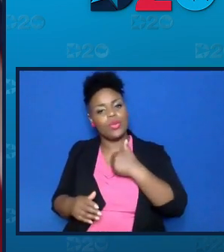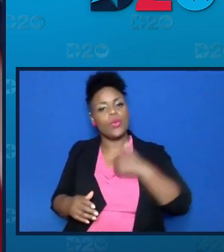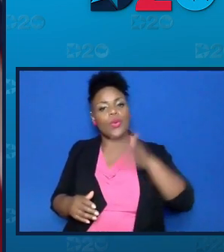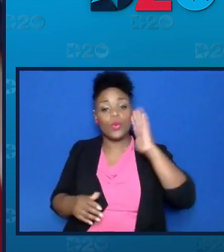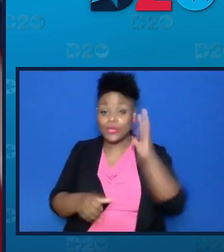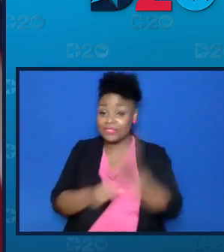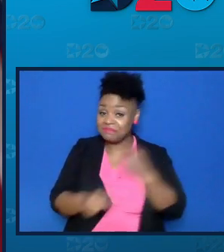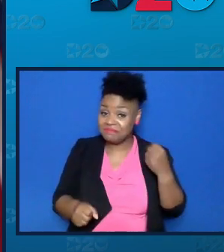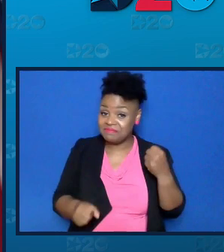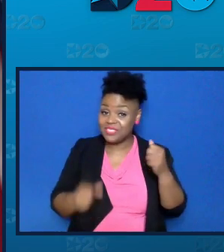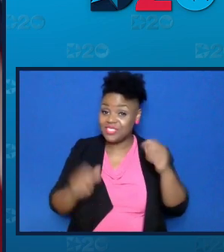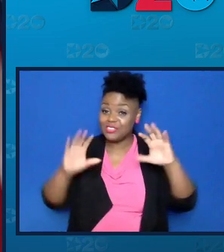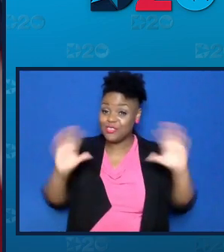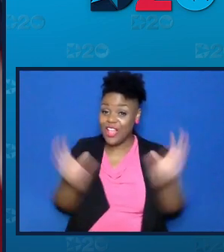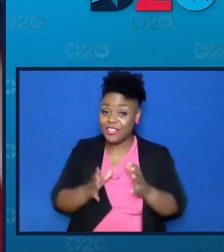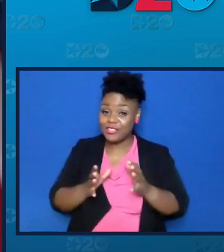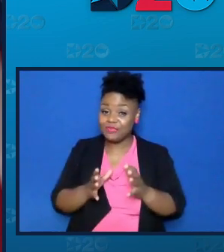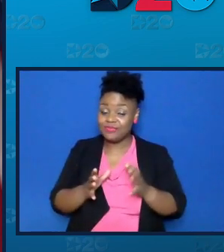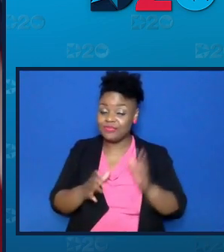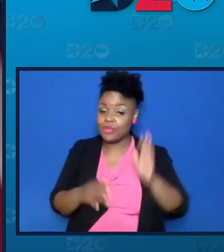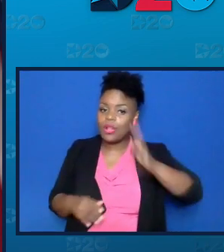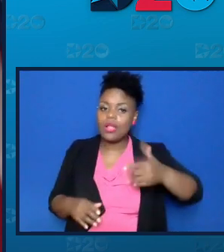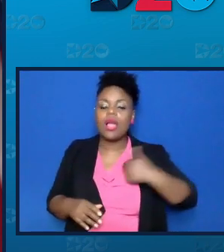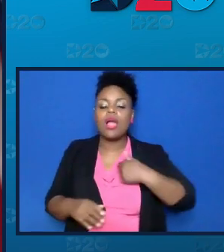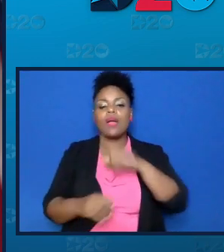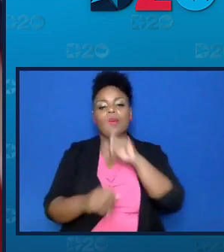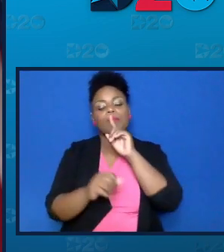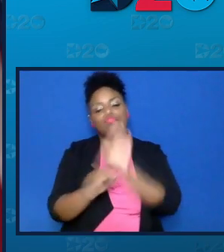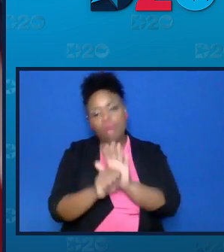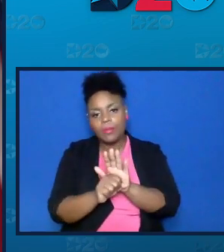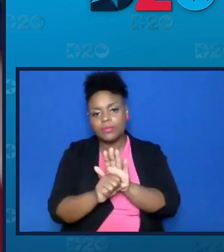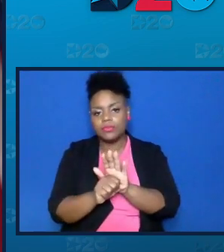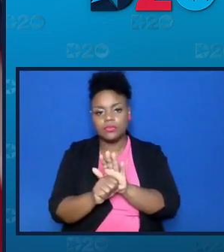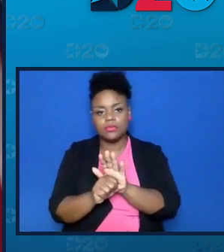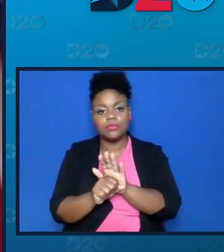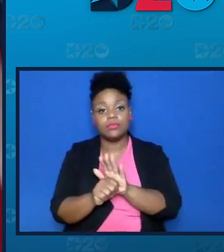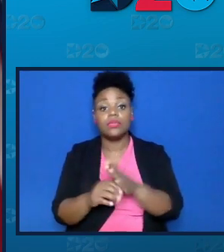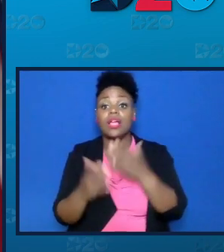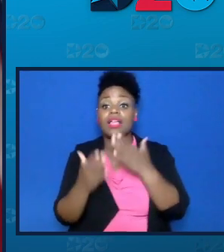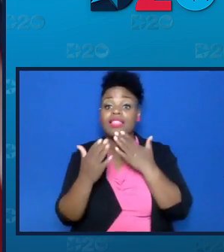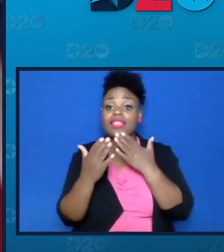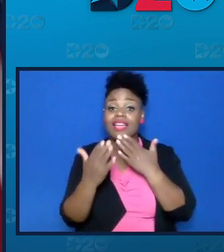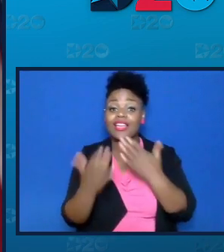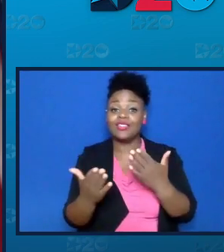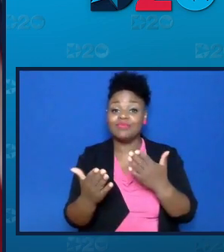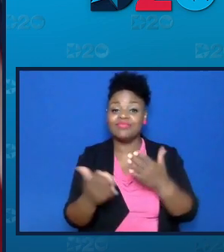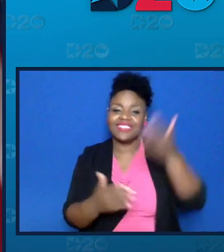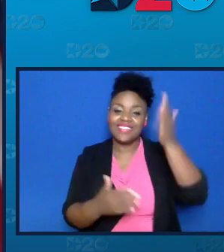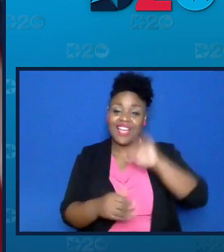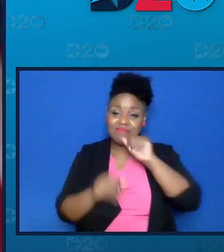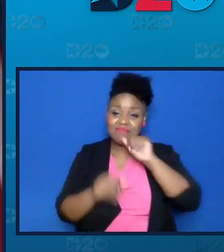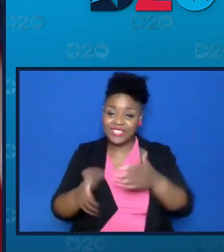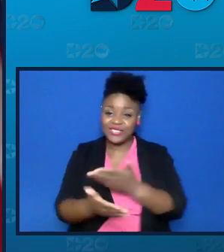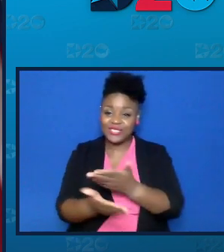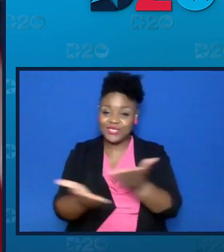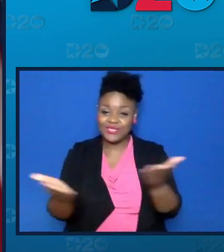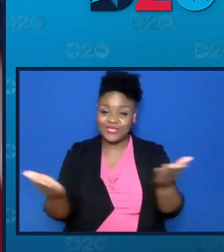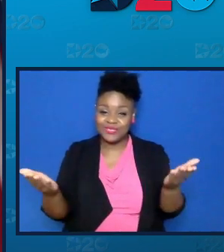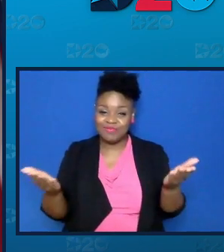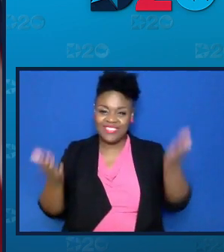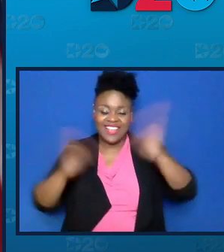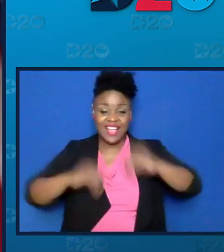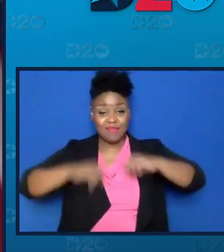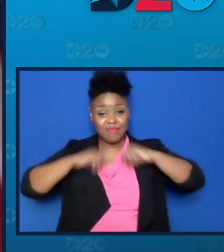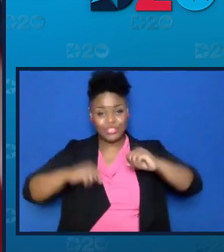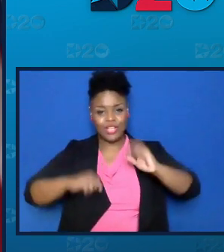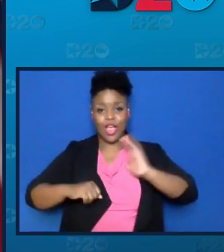together. I promise you. Thank you, and may God bless you, and may God protect our